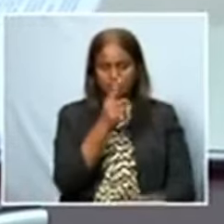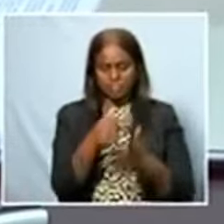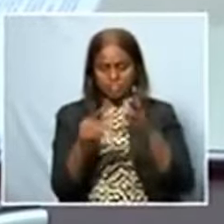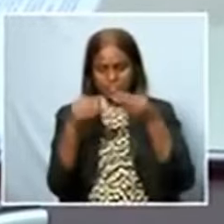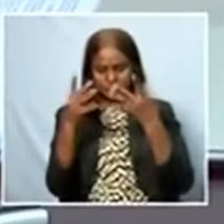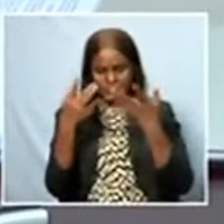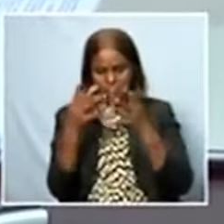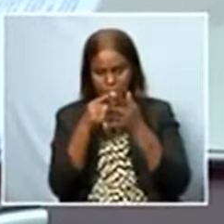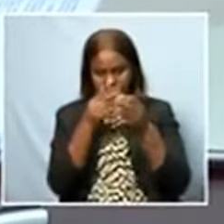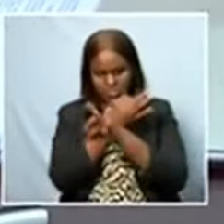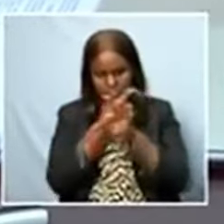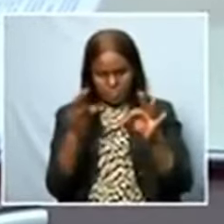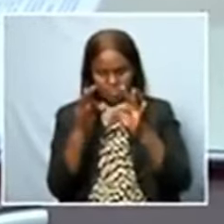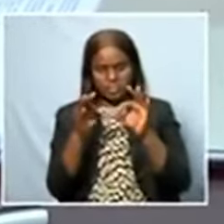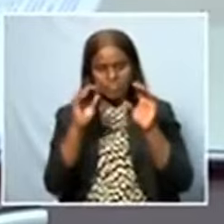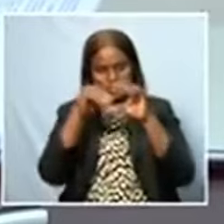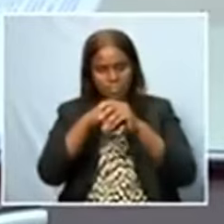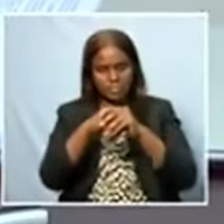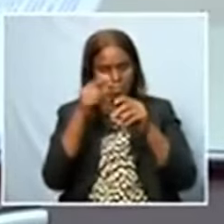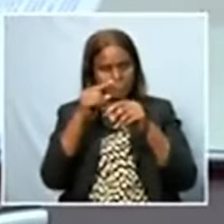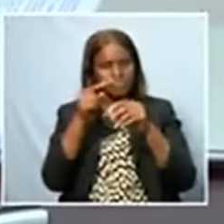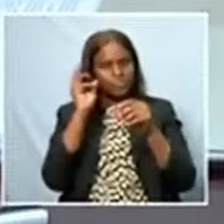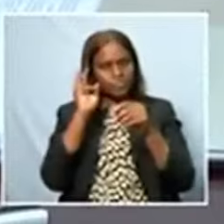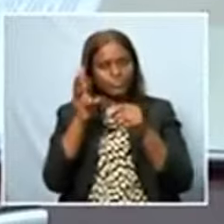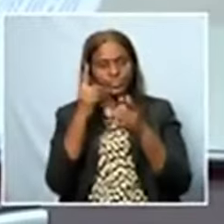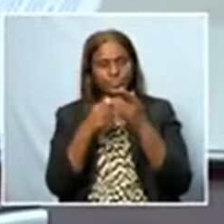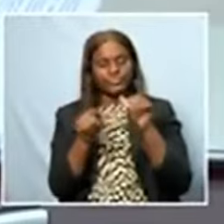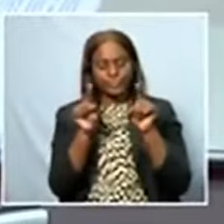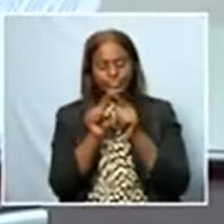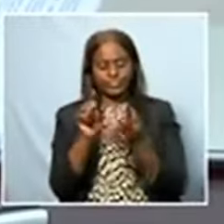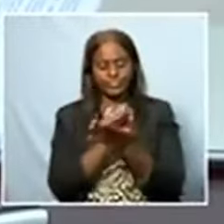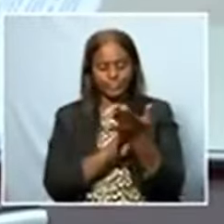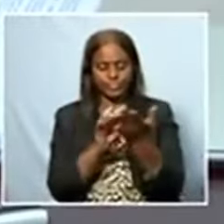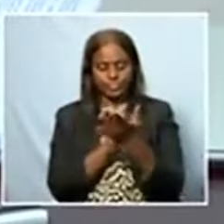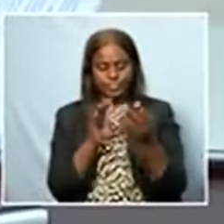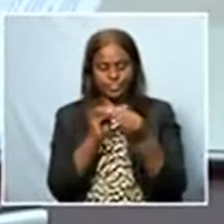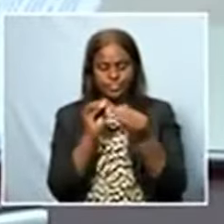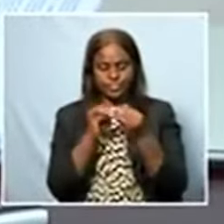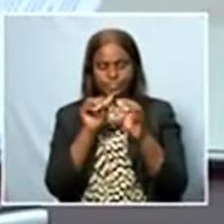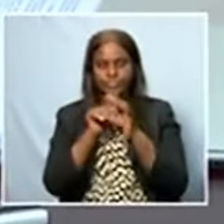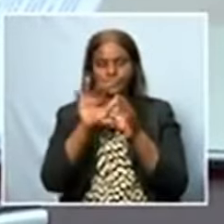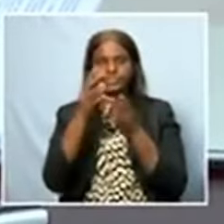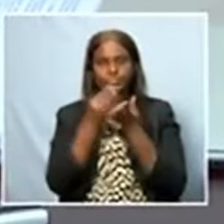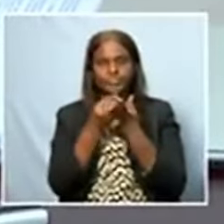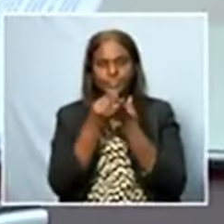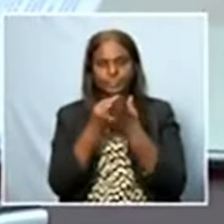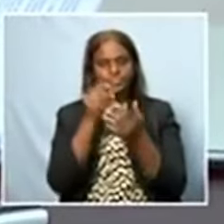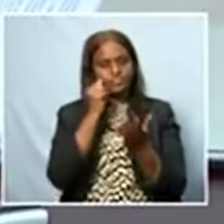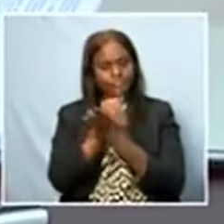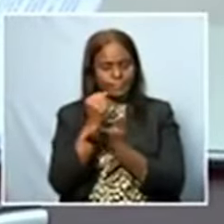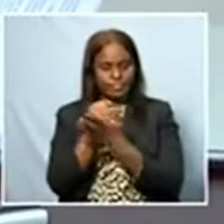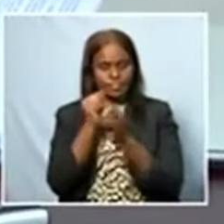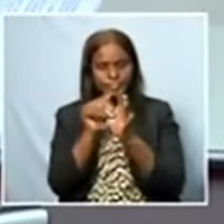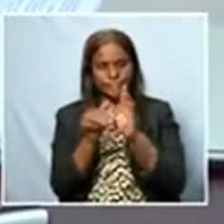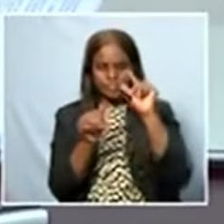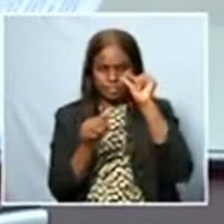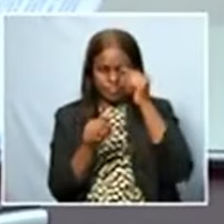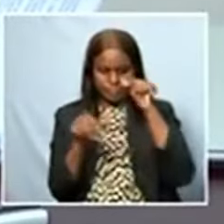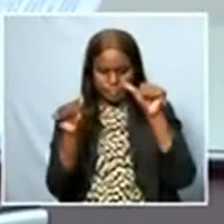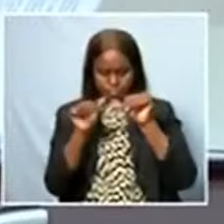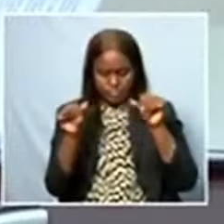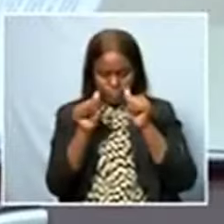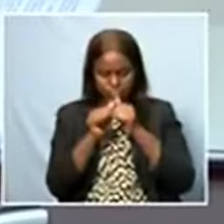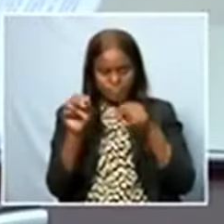providing that the free on-board value for minerals shall be based on the amount certified in a mineral analysis